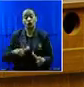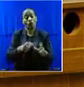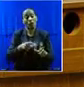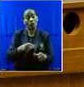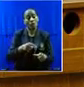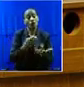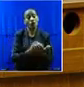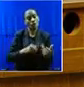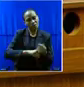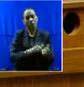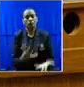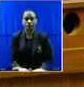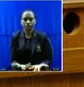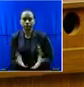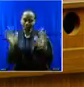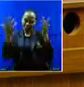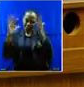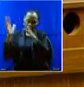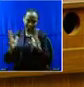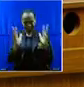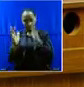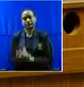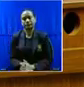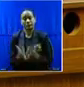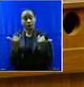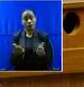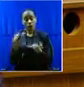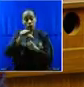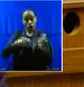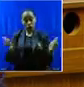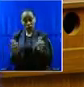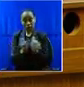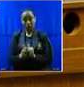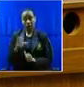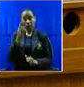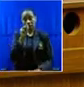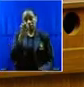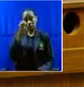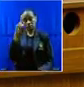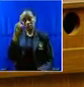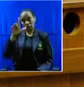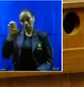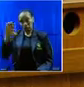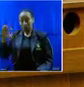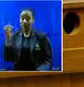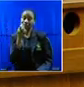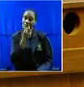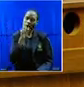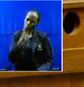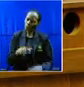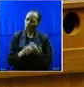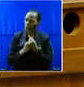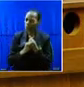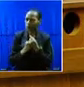Now, the social partners at NEDLAC have also agreed to support a massive